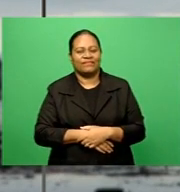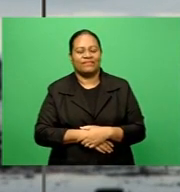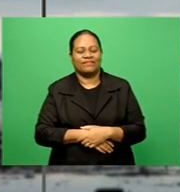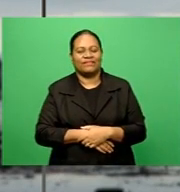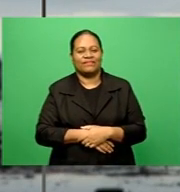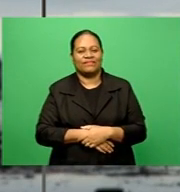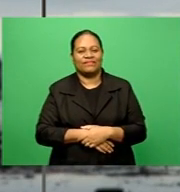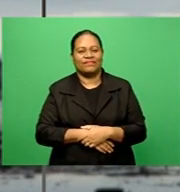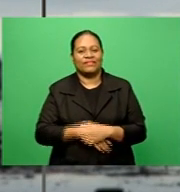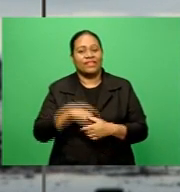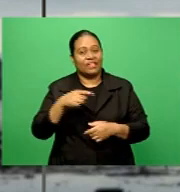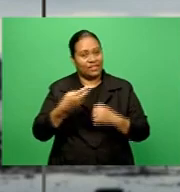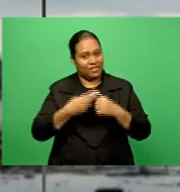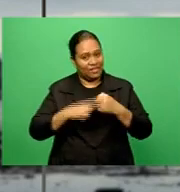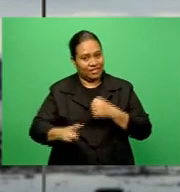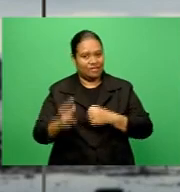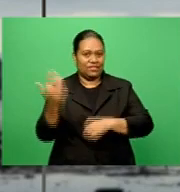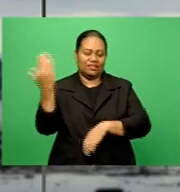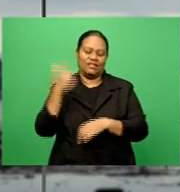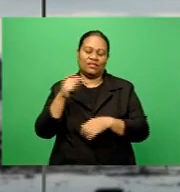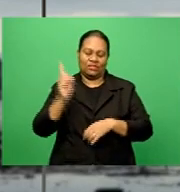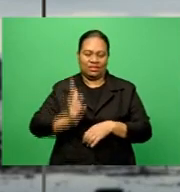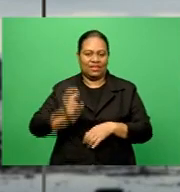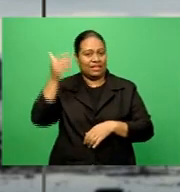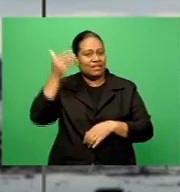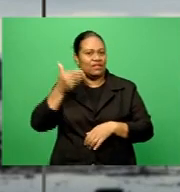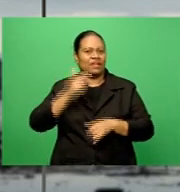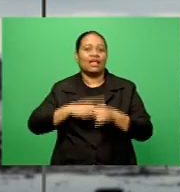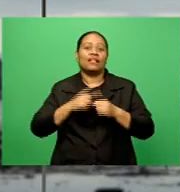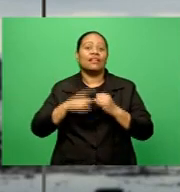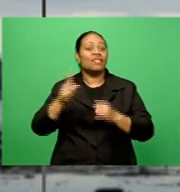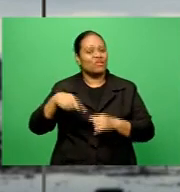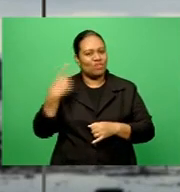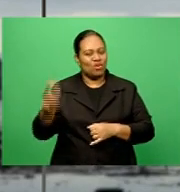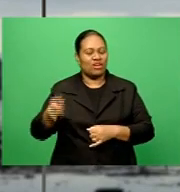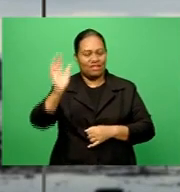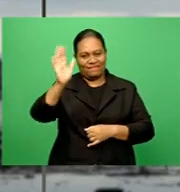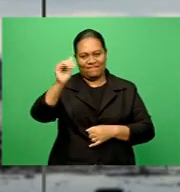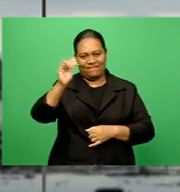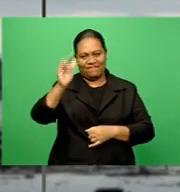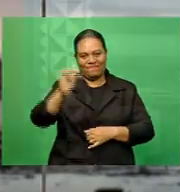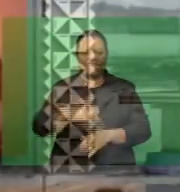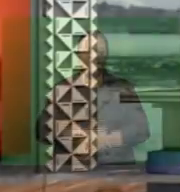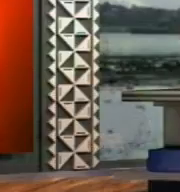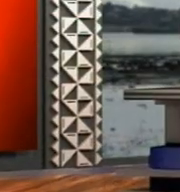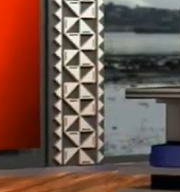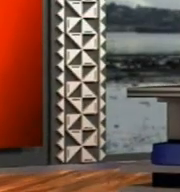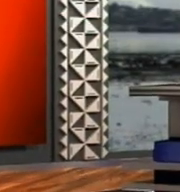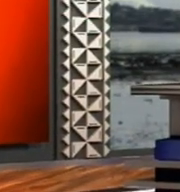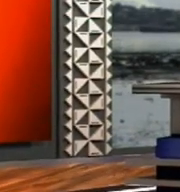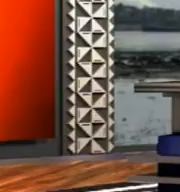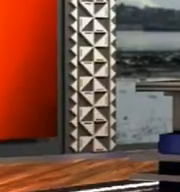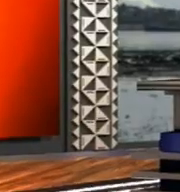Instagram. That's your news for this evening. Until tomorrow, Modemanda.